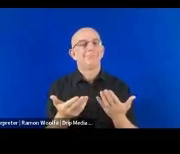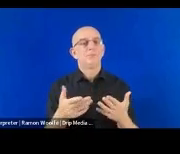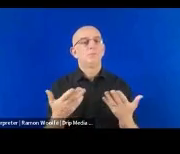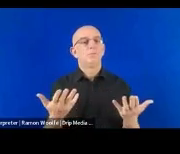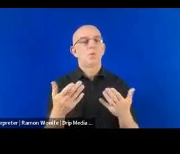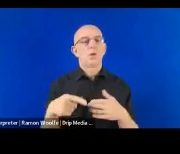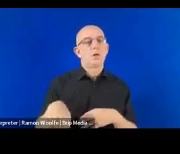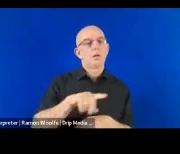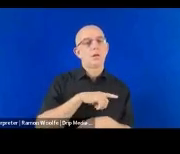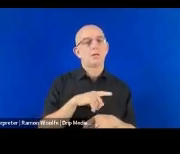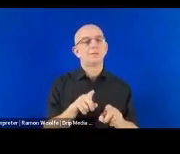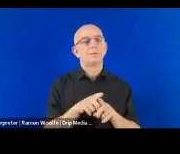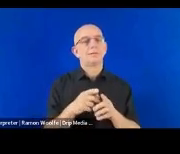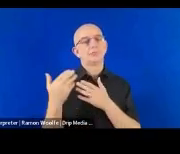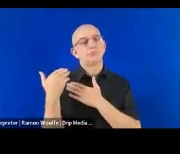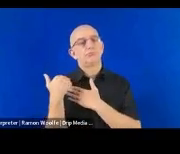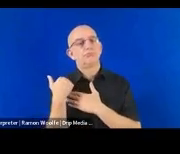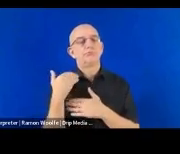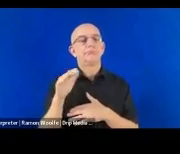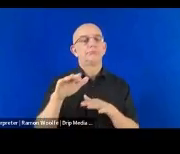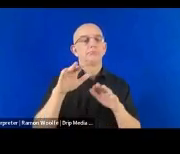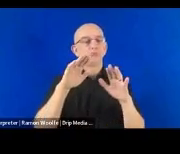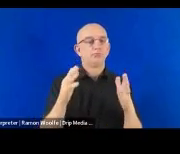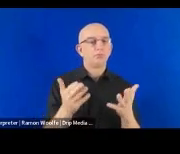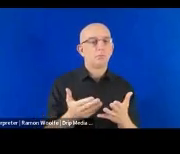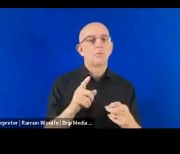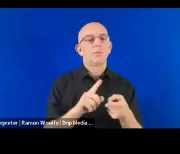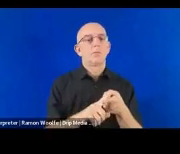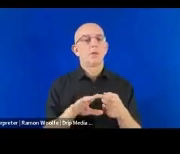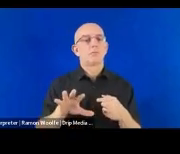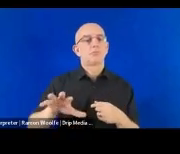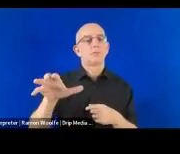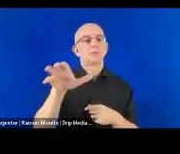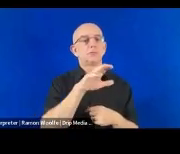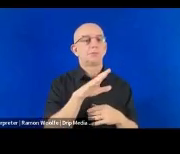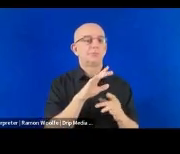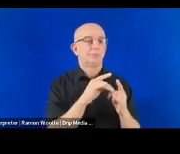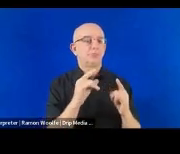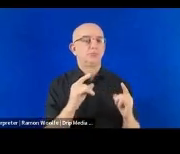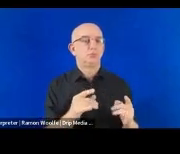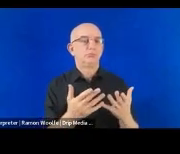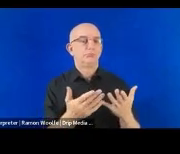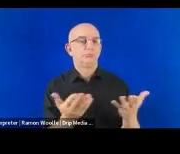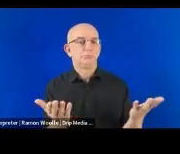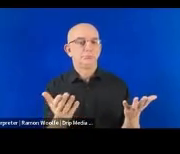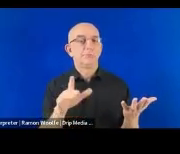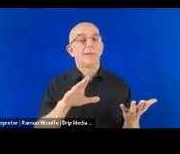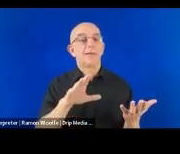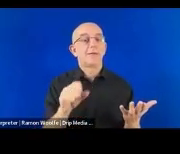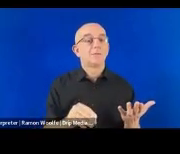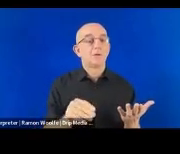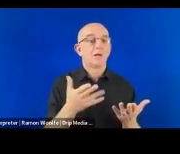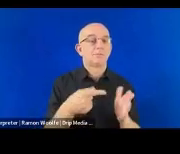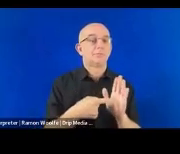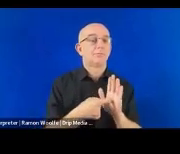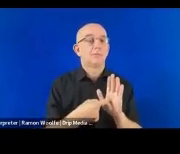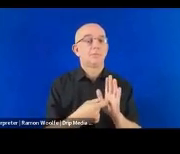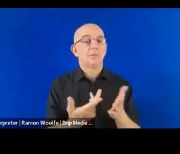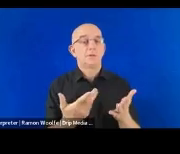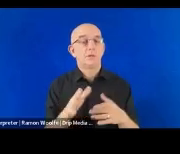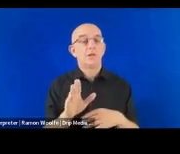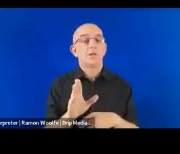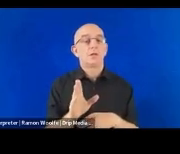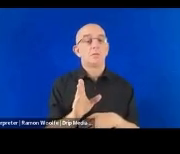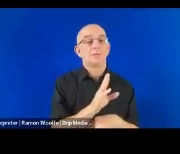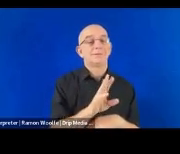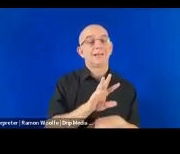like ECOWAS, African Development Bank, COMESA, the AU itself. And most of these